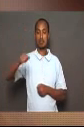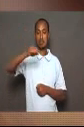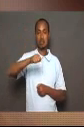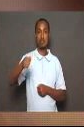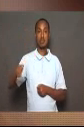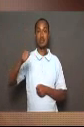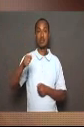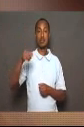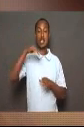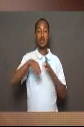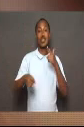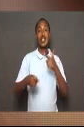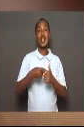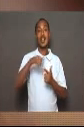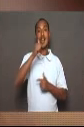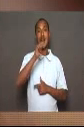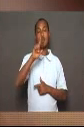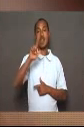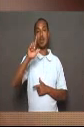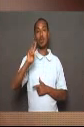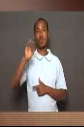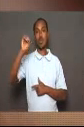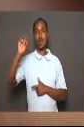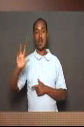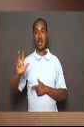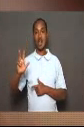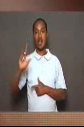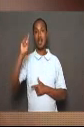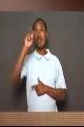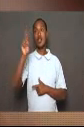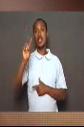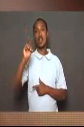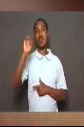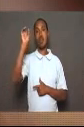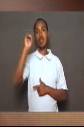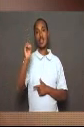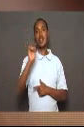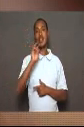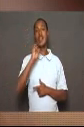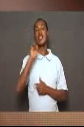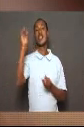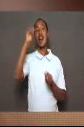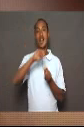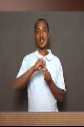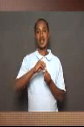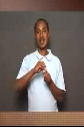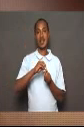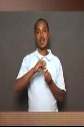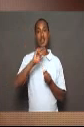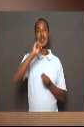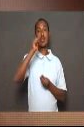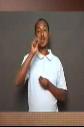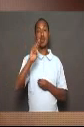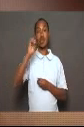the second, aluminium oxide, zinc oxide, or lead oxide is added. Sodium peroxide